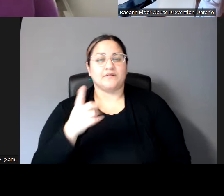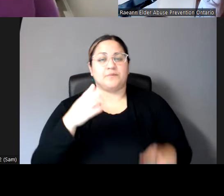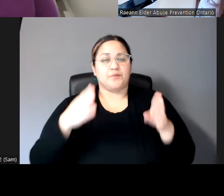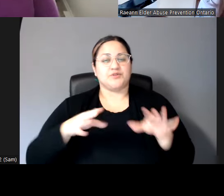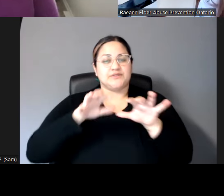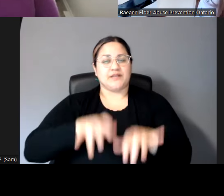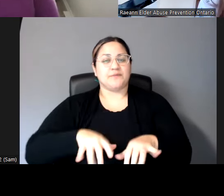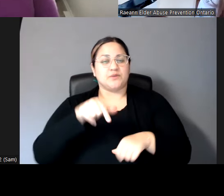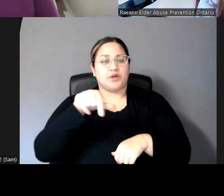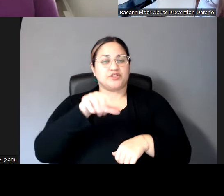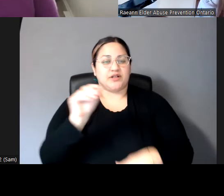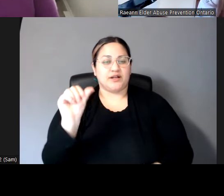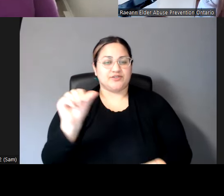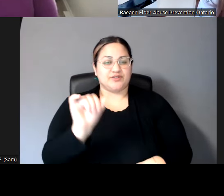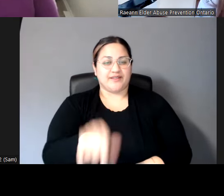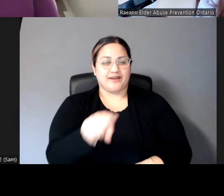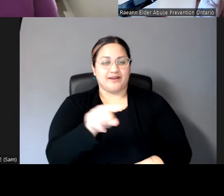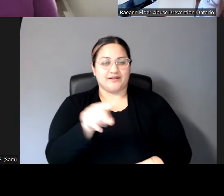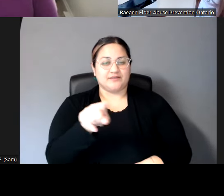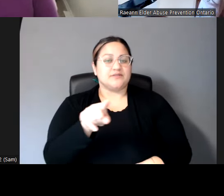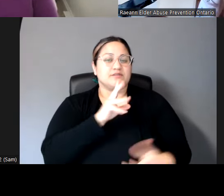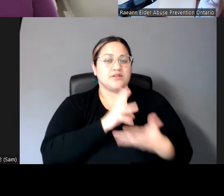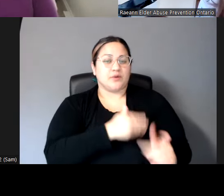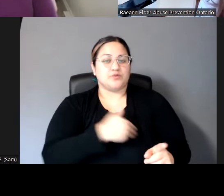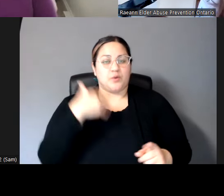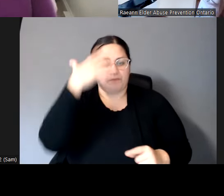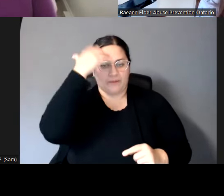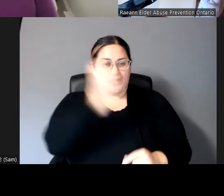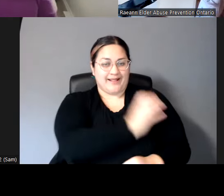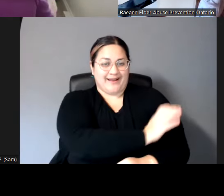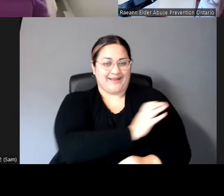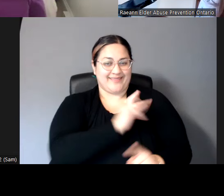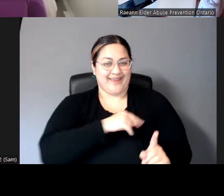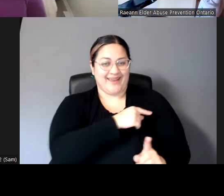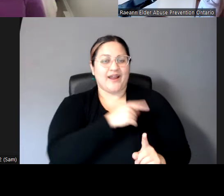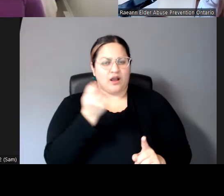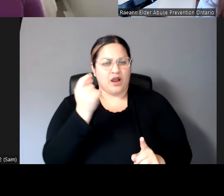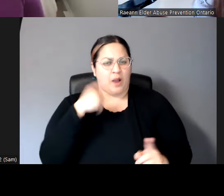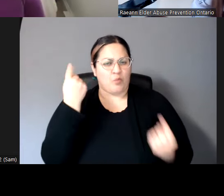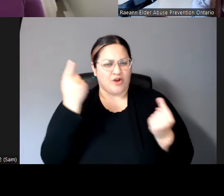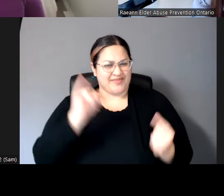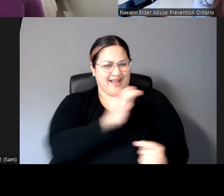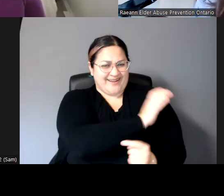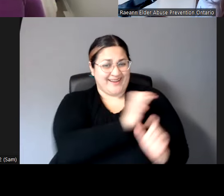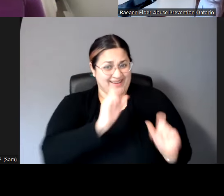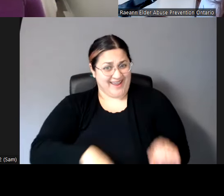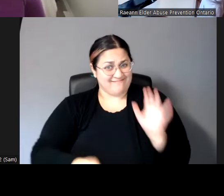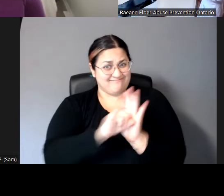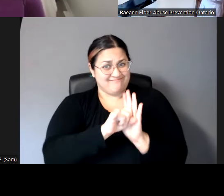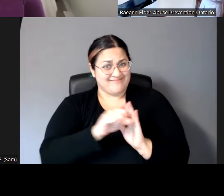2 years. Is this clinic capable of diagnosing various types of dementia? And I know